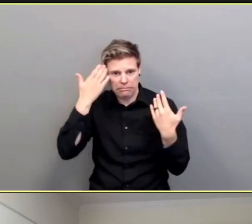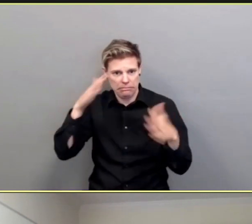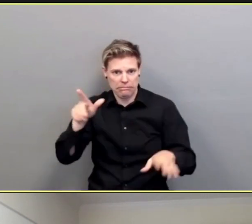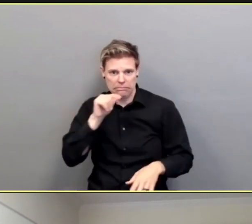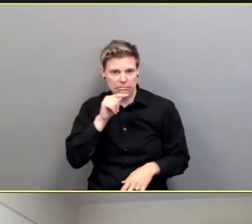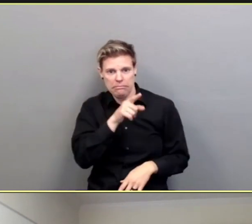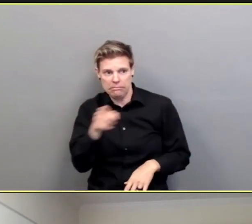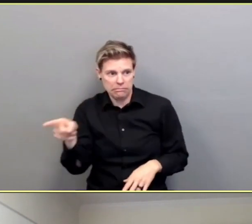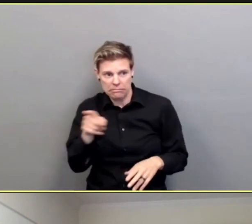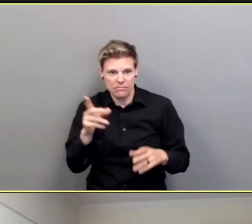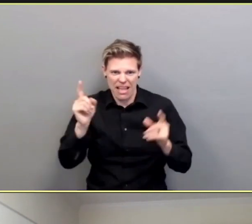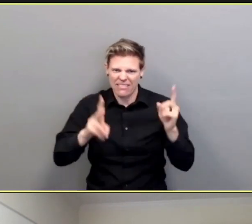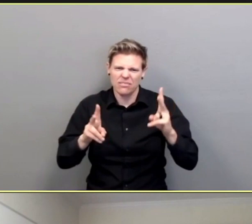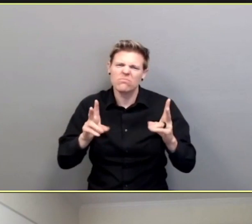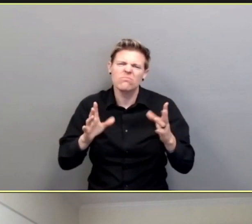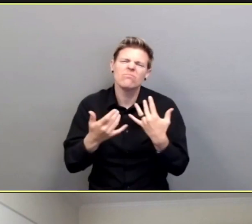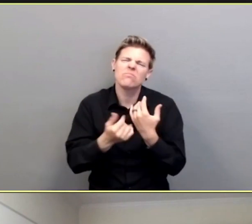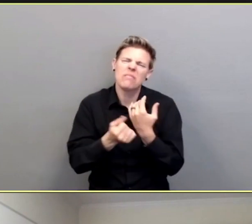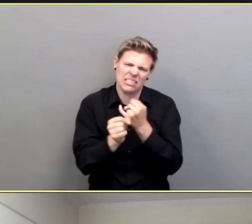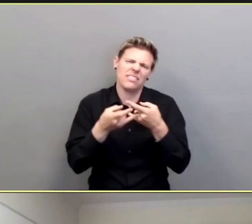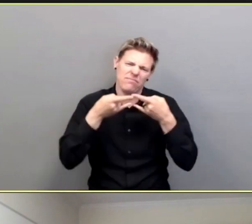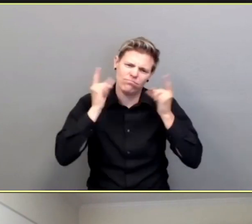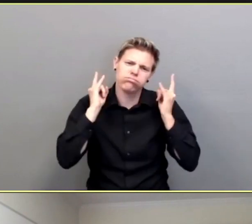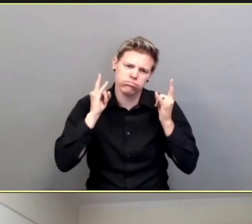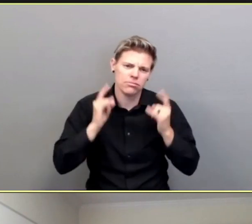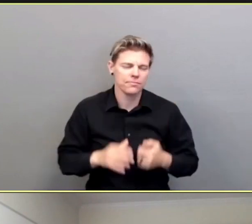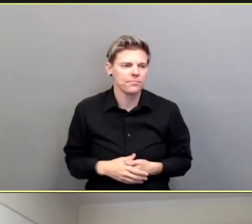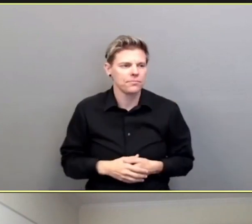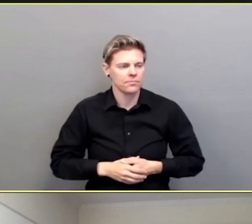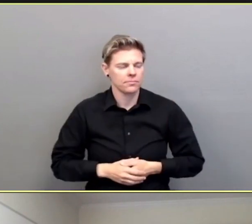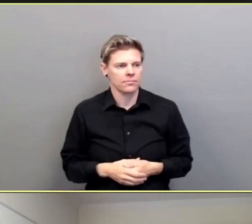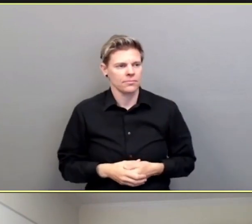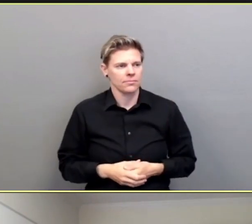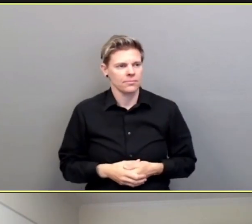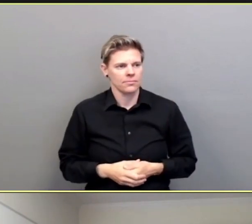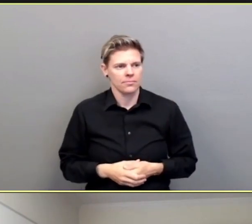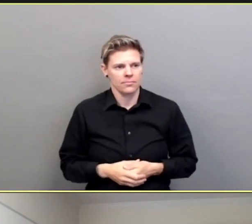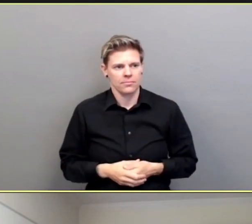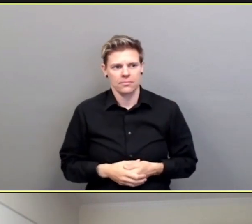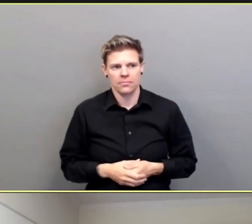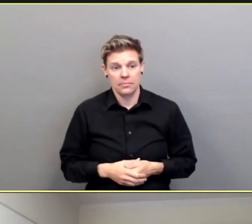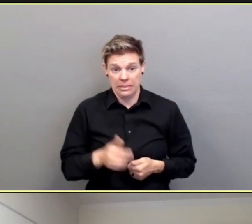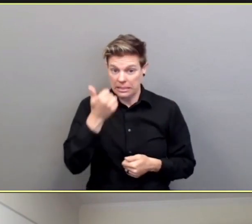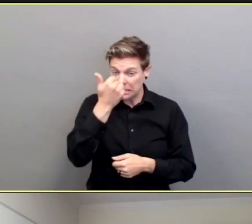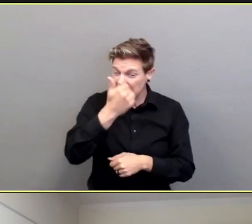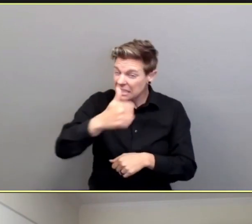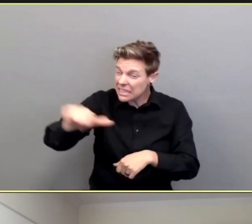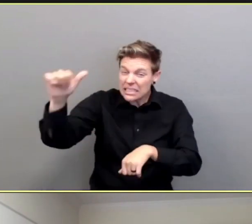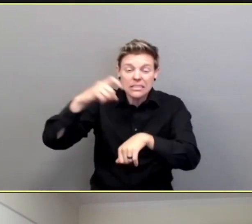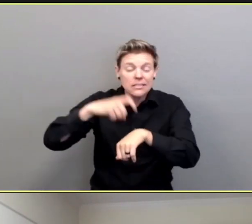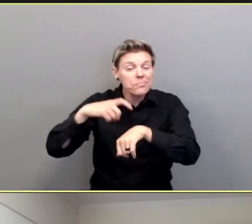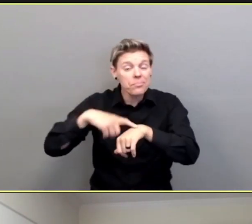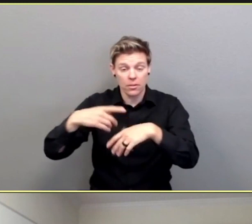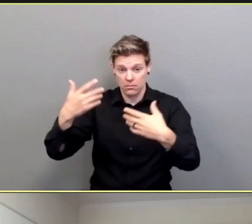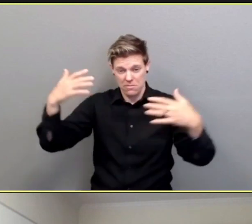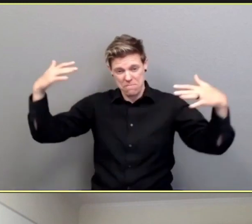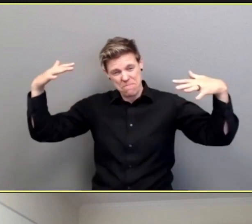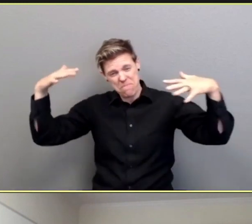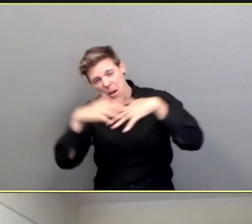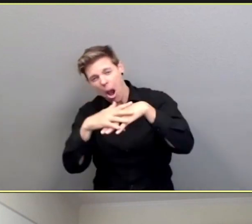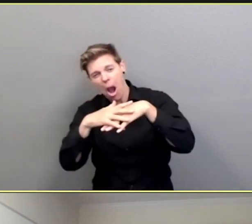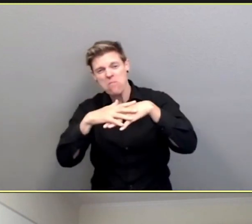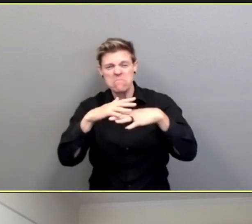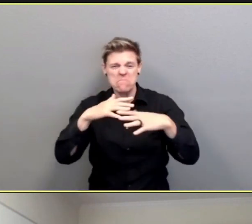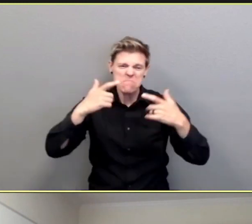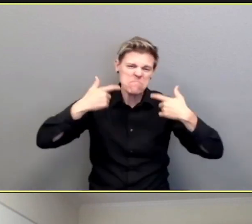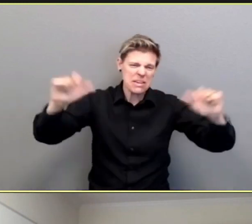crowded event or in a large group of people. I also think the calculus changes depending on